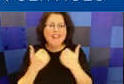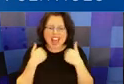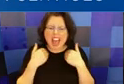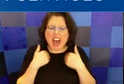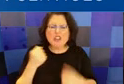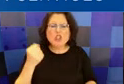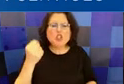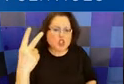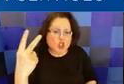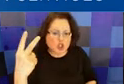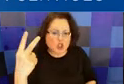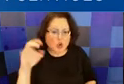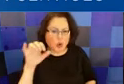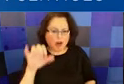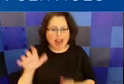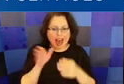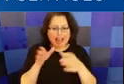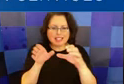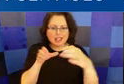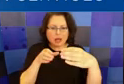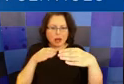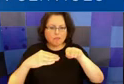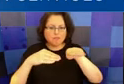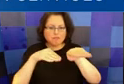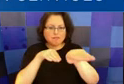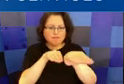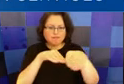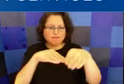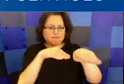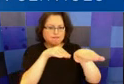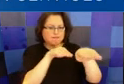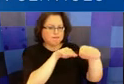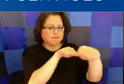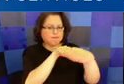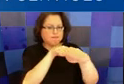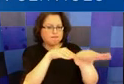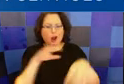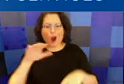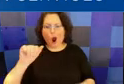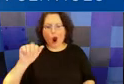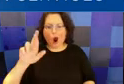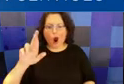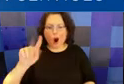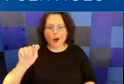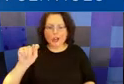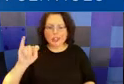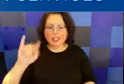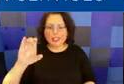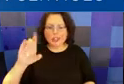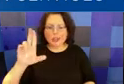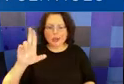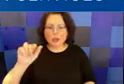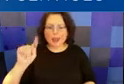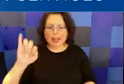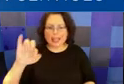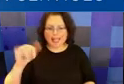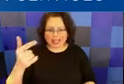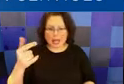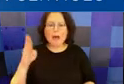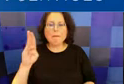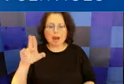buses in that zone. How does that affect the two lanes that currently travel eastbound on West